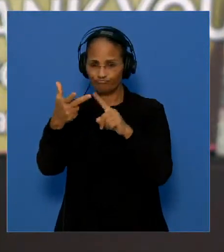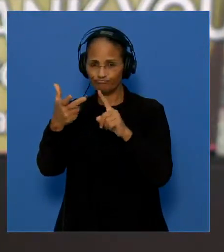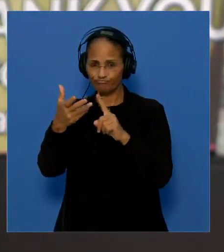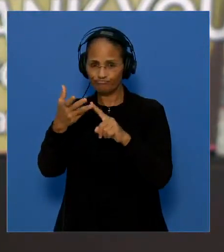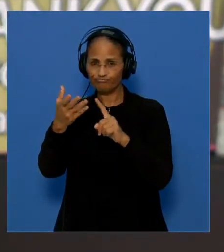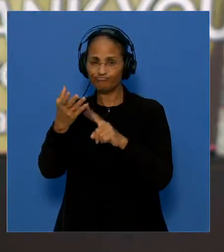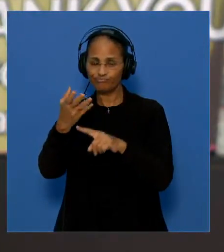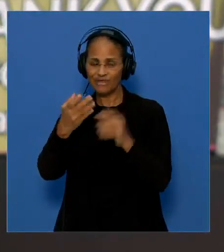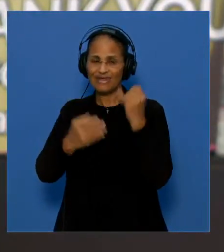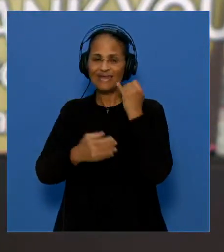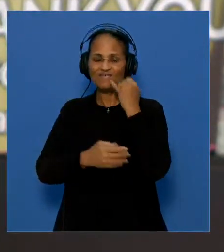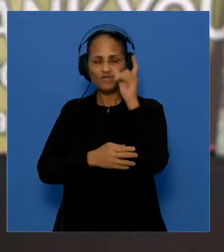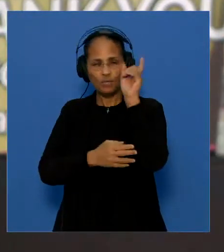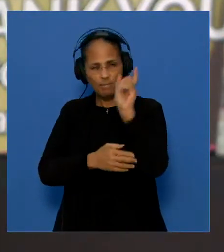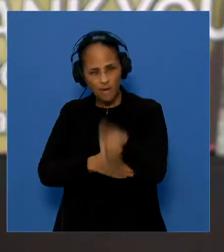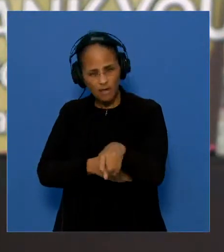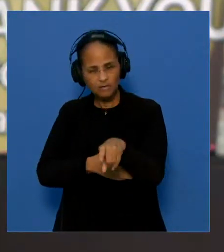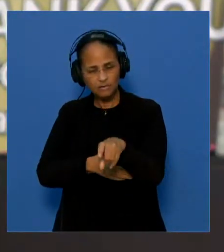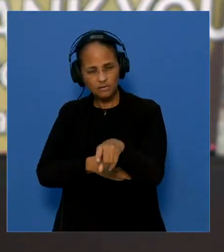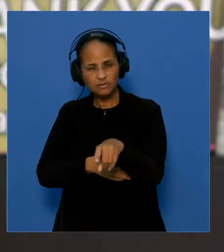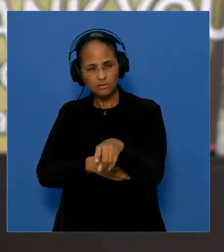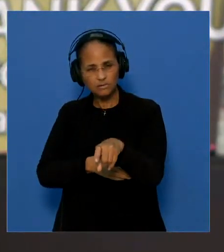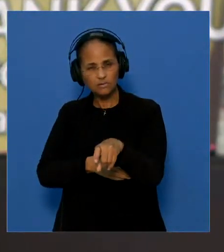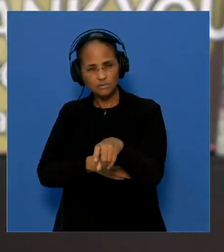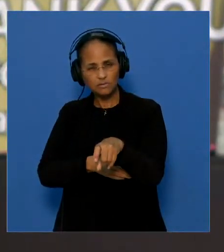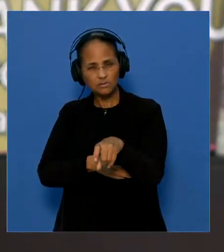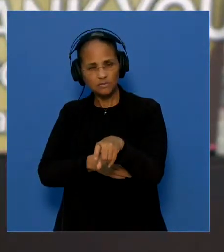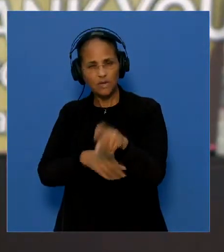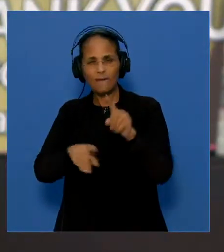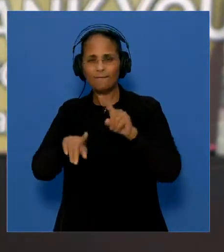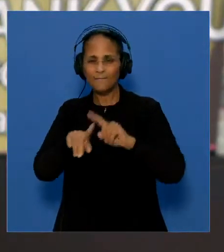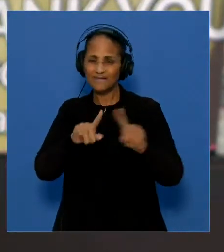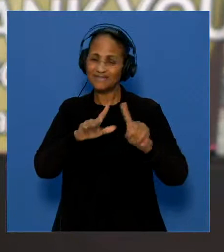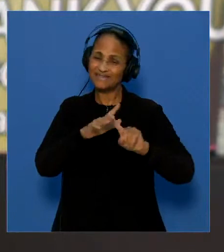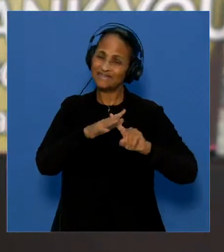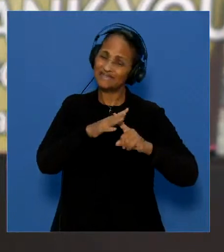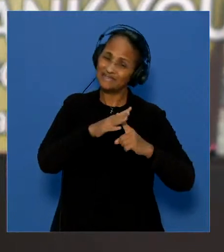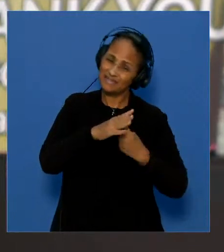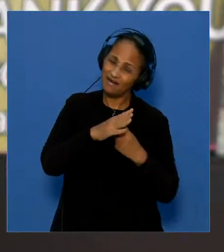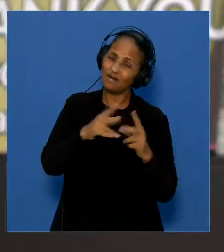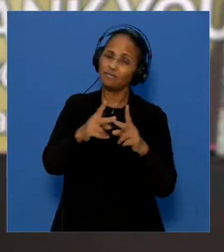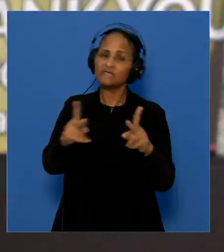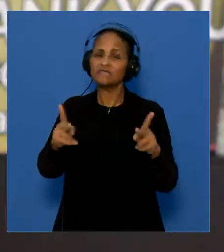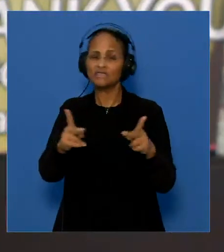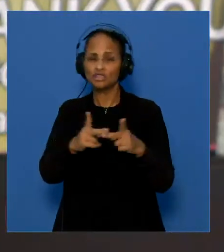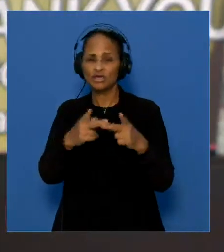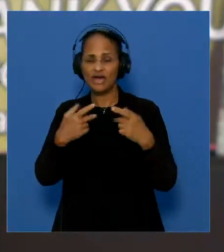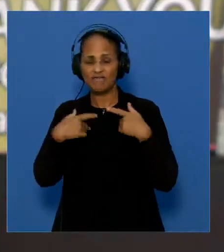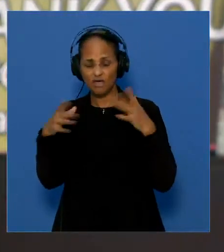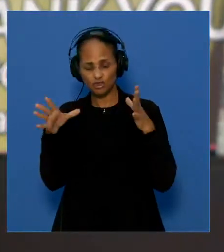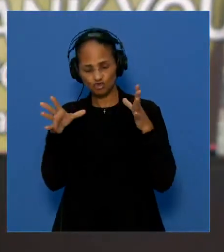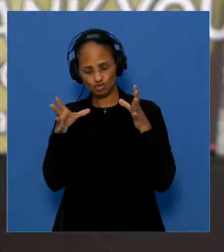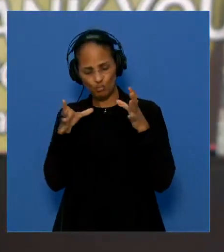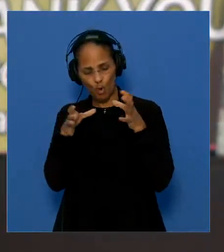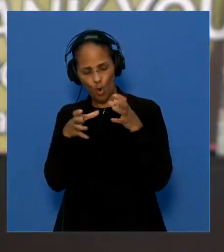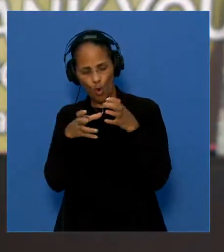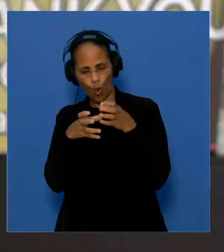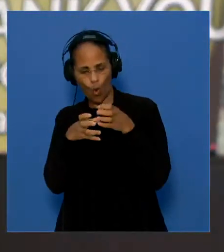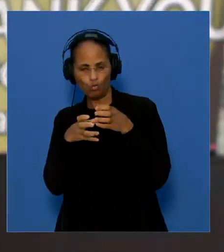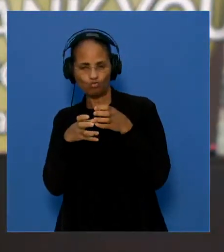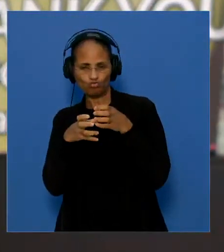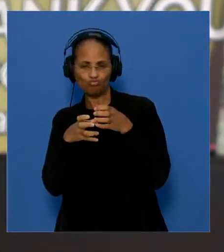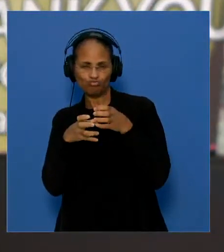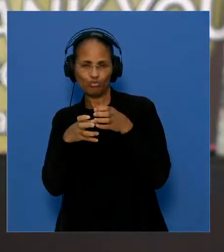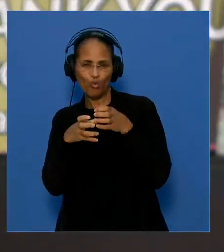you must. But the starting position should be to have a small, intimate gathering with the persons that